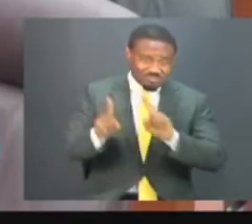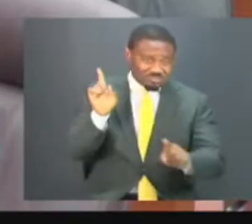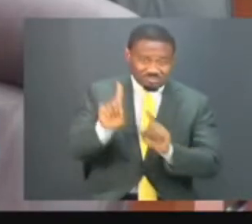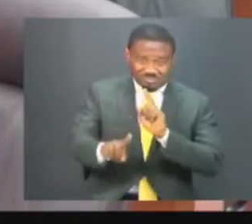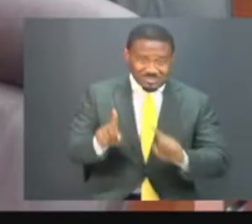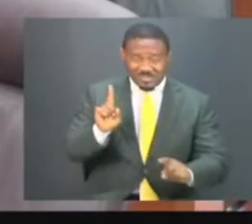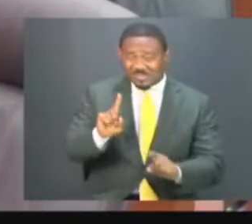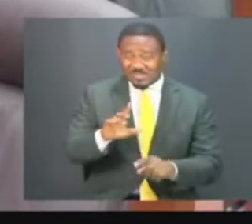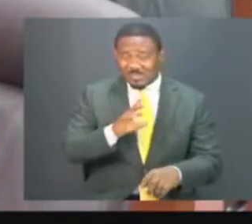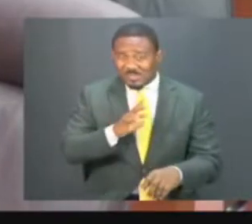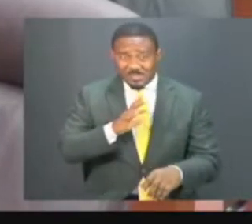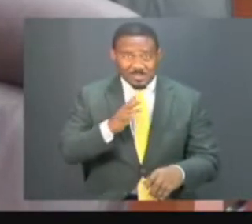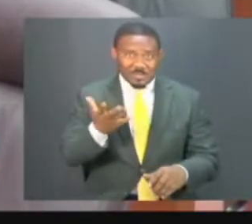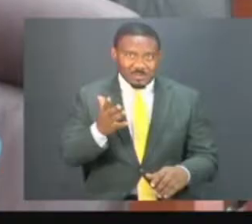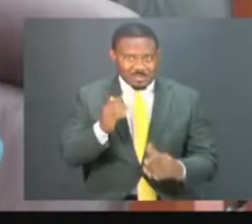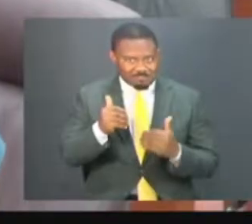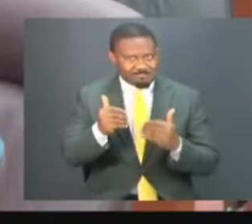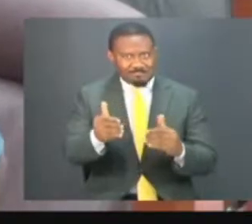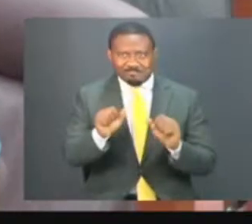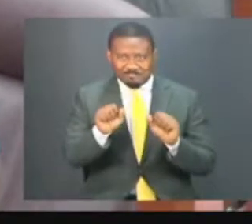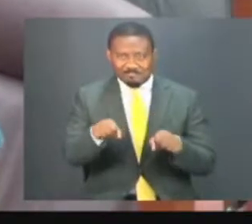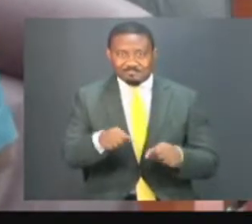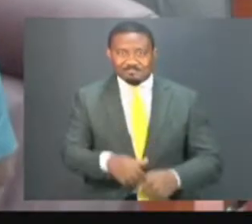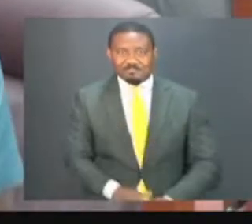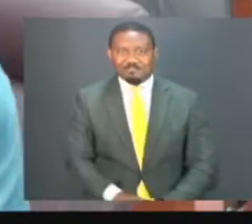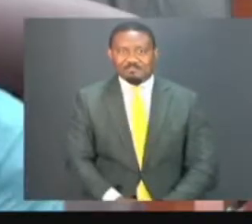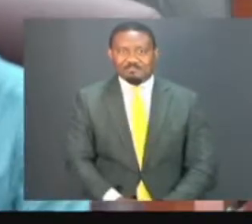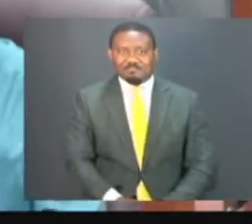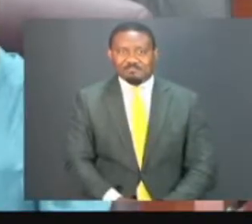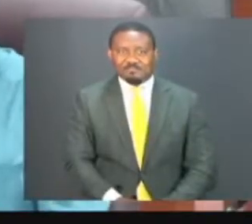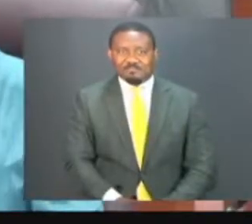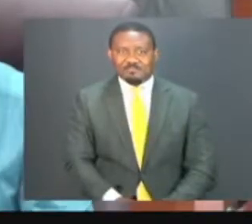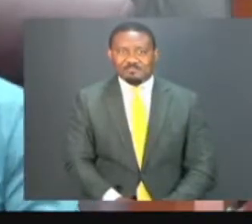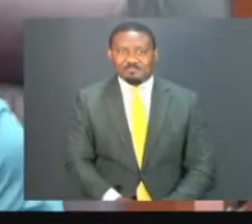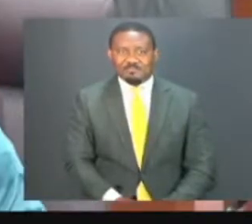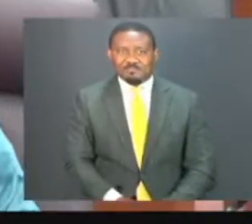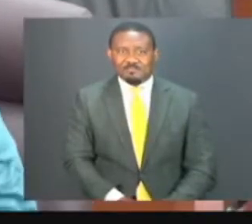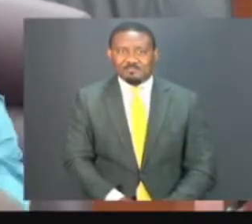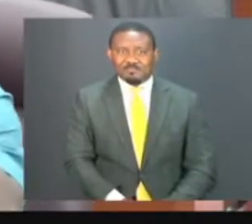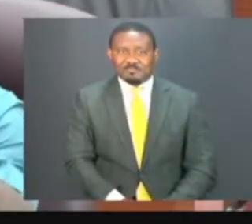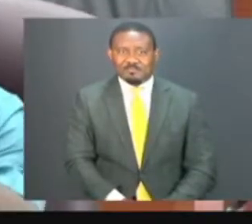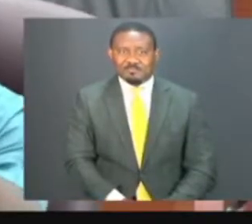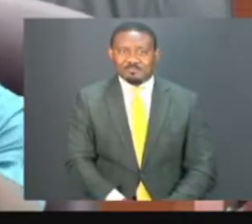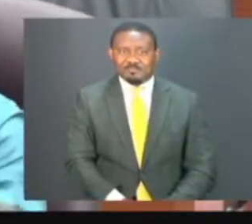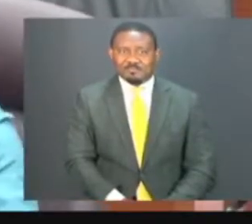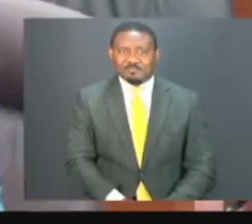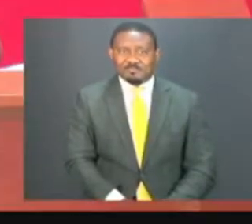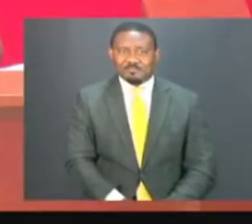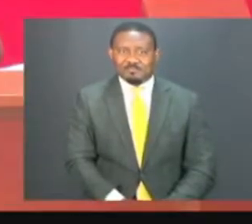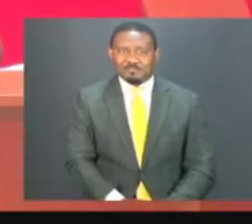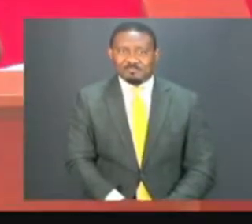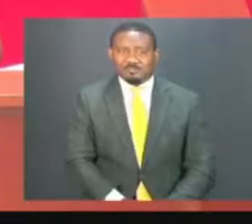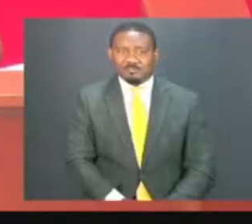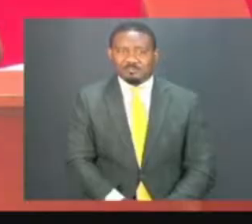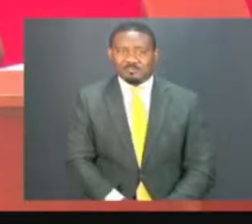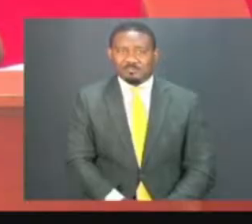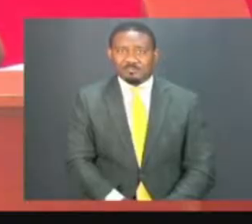us to withdraw. So we can proceed, Mr. Speaker. But is it not true that the application is taken over by the numbers currently at the